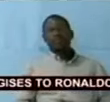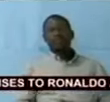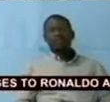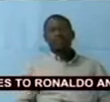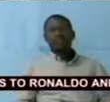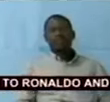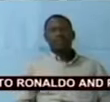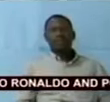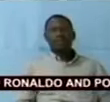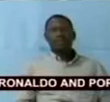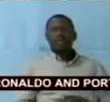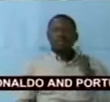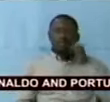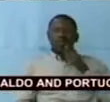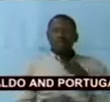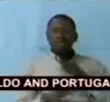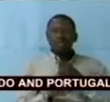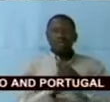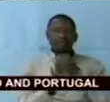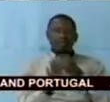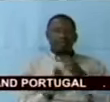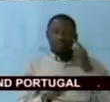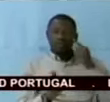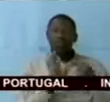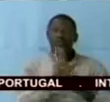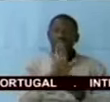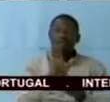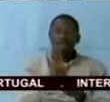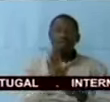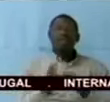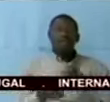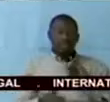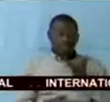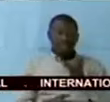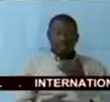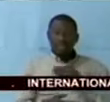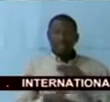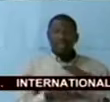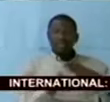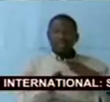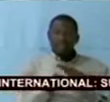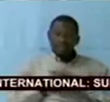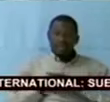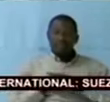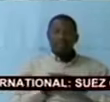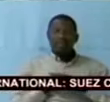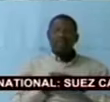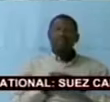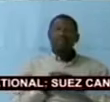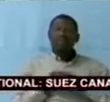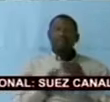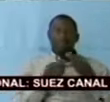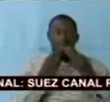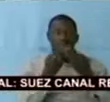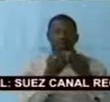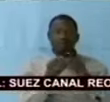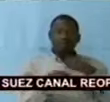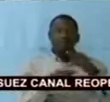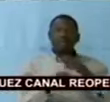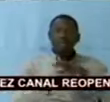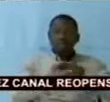a defense to indicate that he did receive instructions for the arrest and prosecution of the